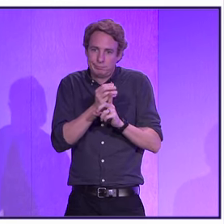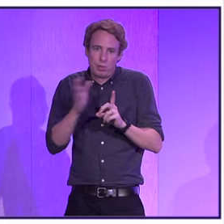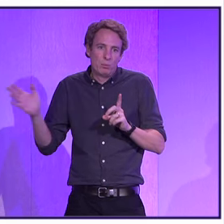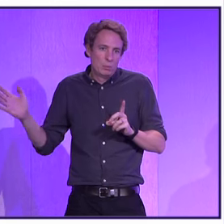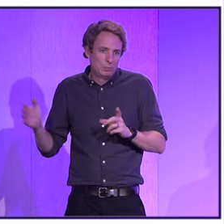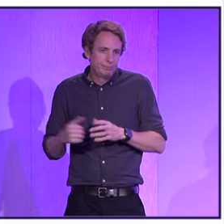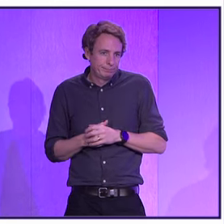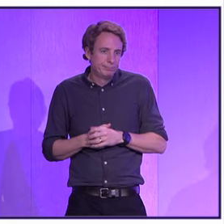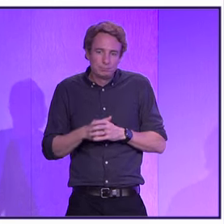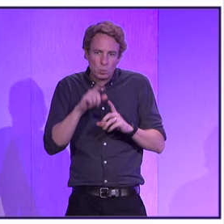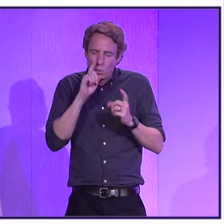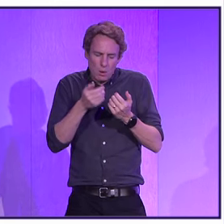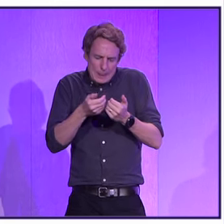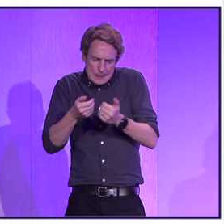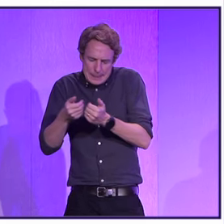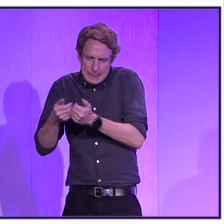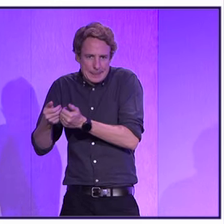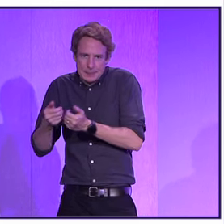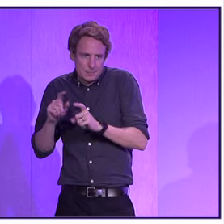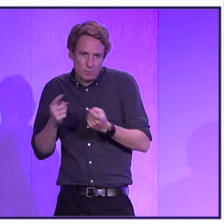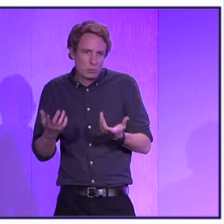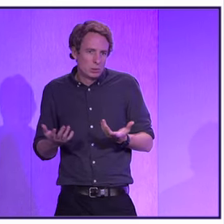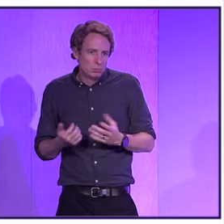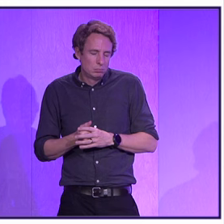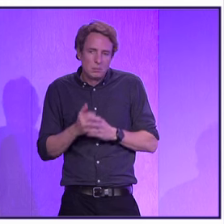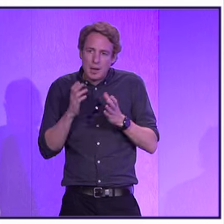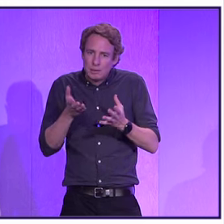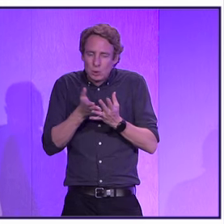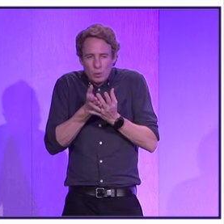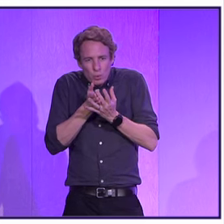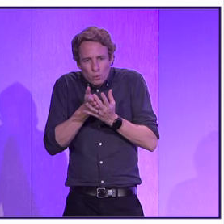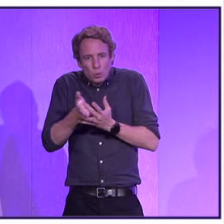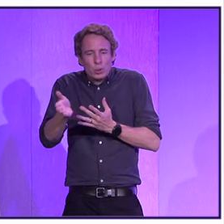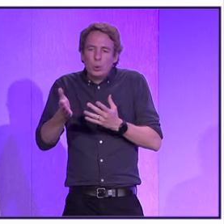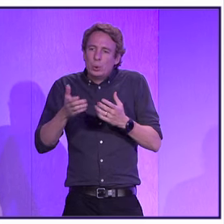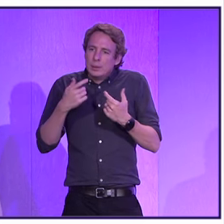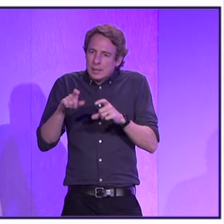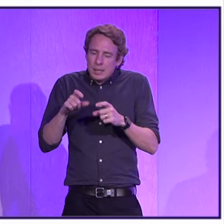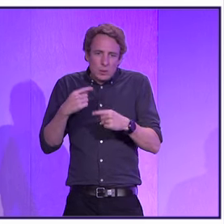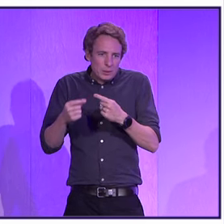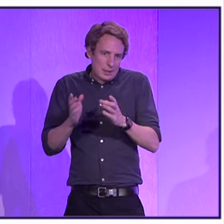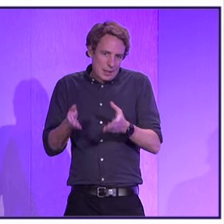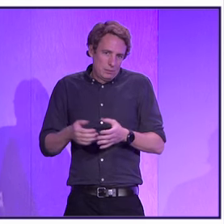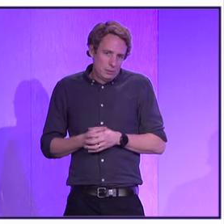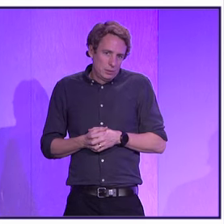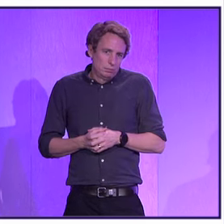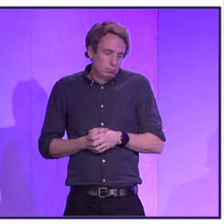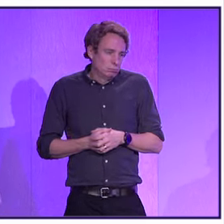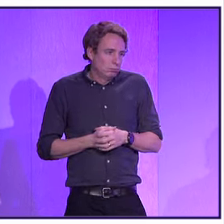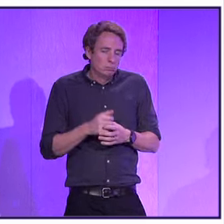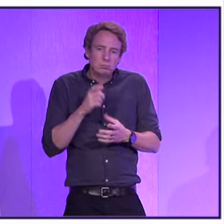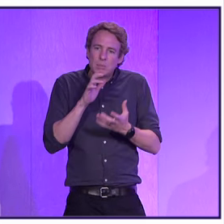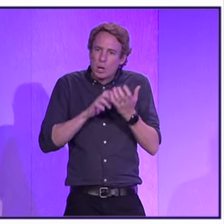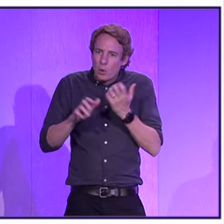of impossible to separate them out. So it needs to be truly continuous for us to handle all that complexity